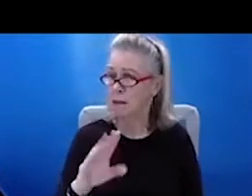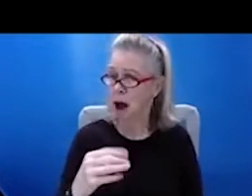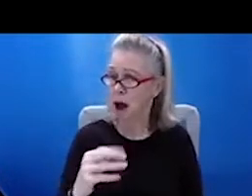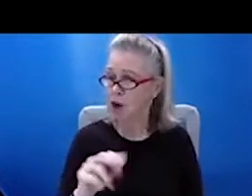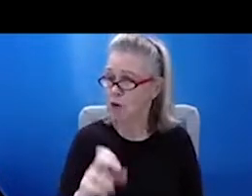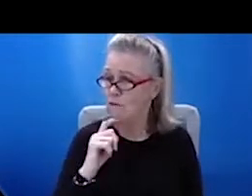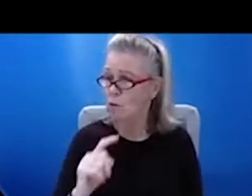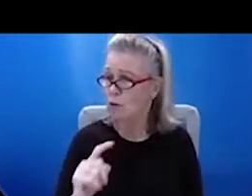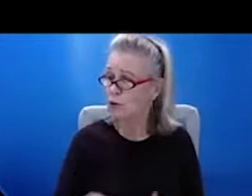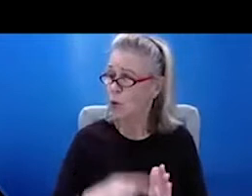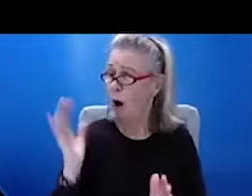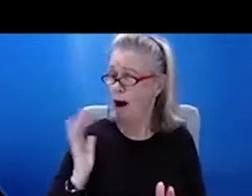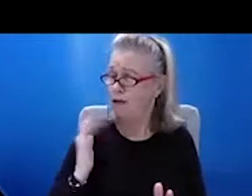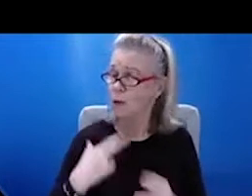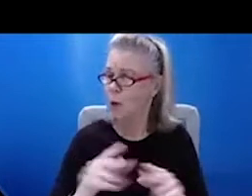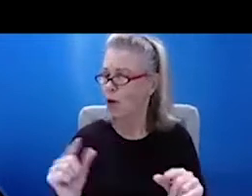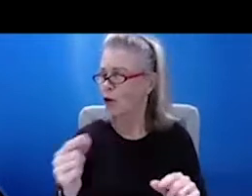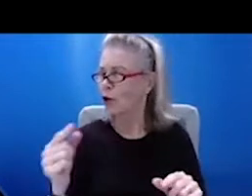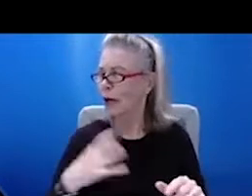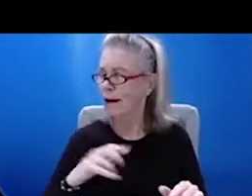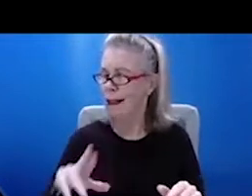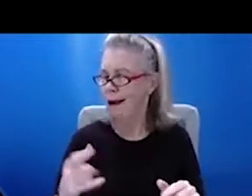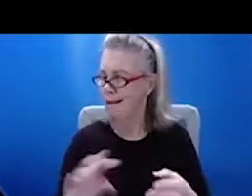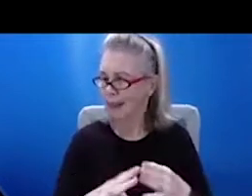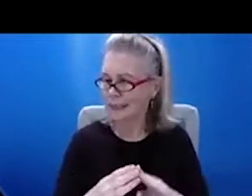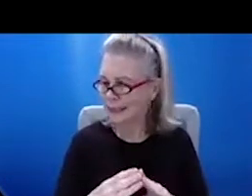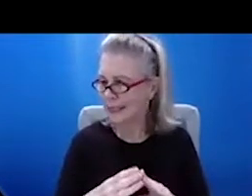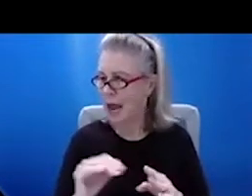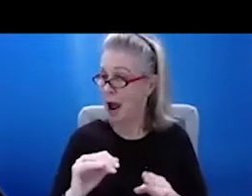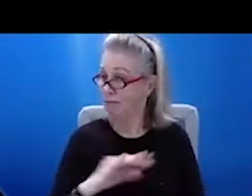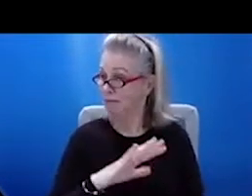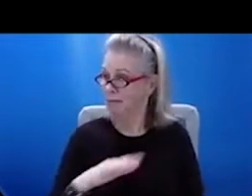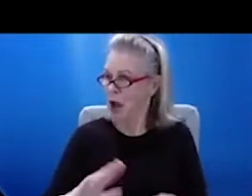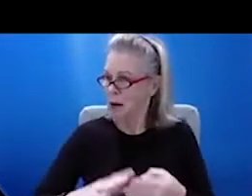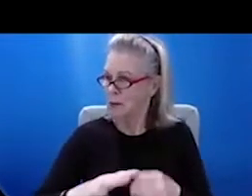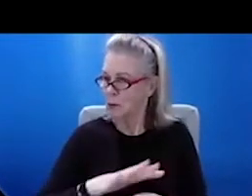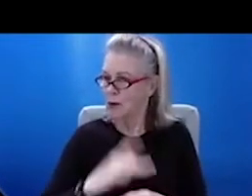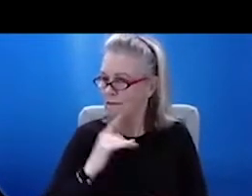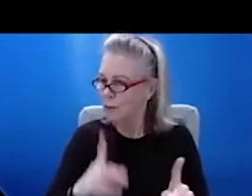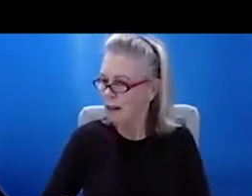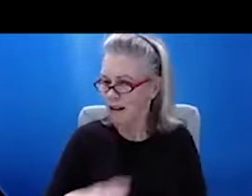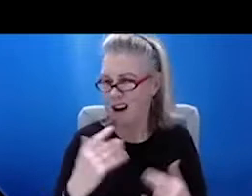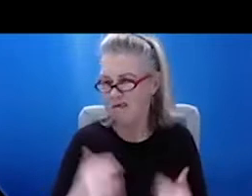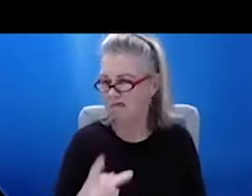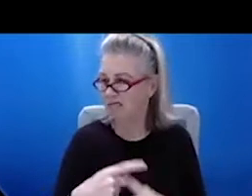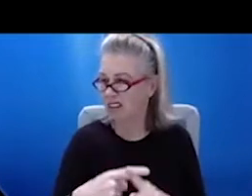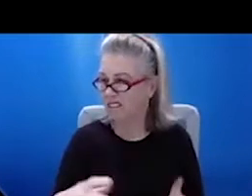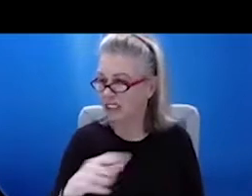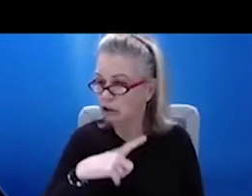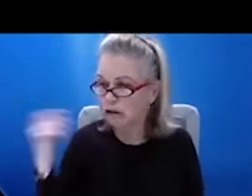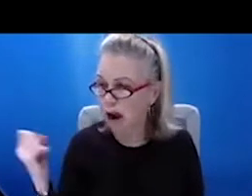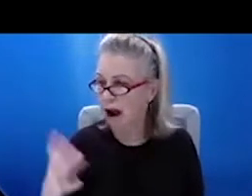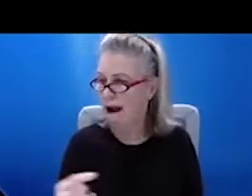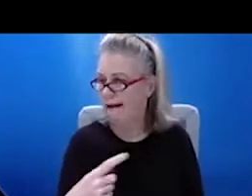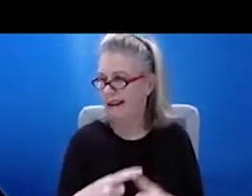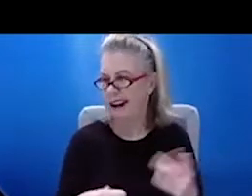main communal space for its inhabitants, is today half dried out and half transformed in a gated residential area. From the